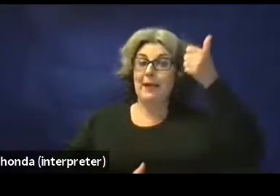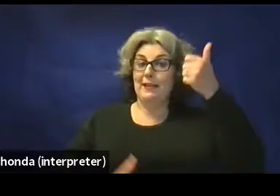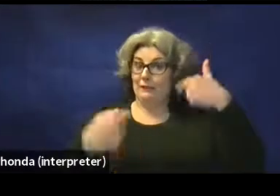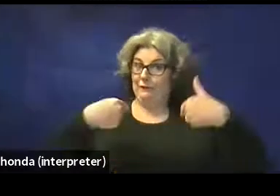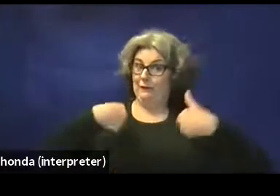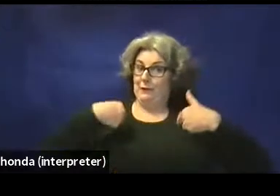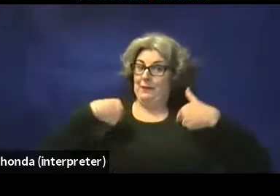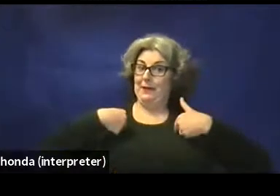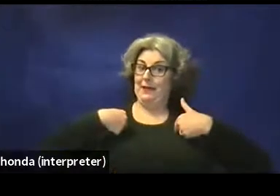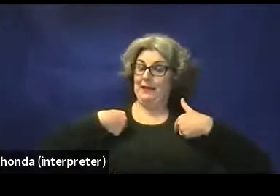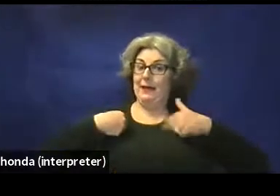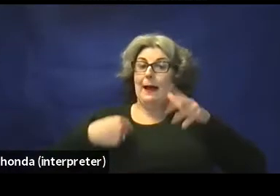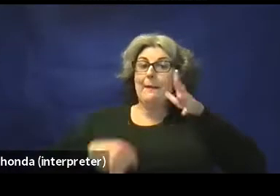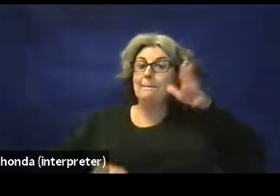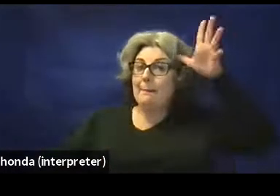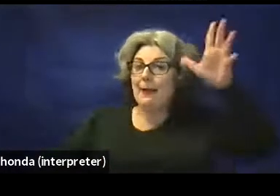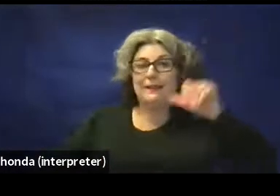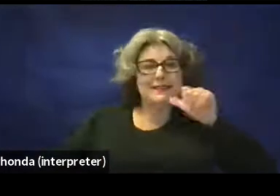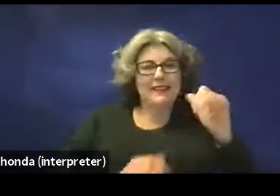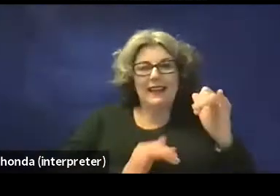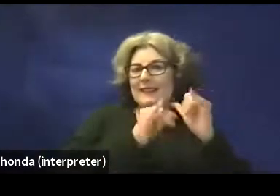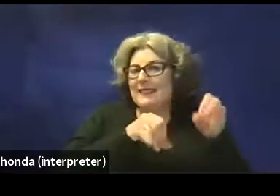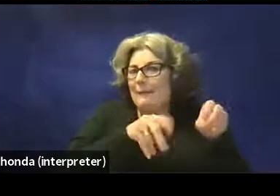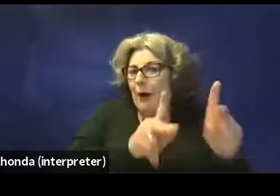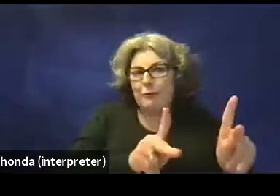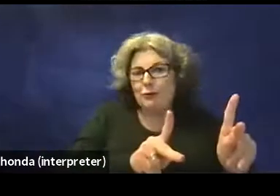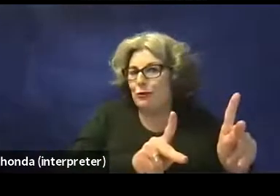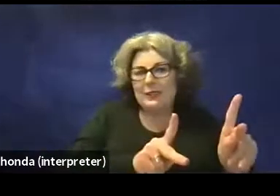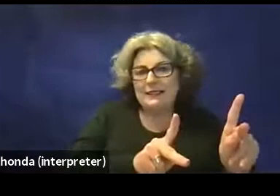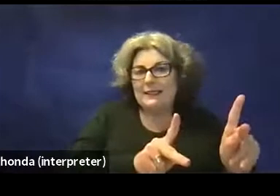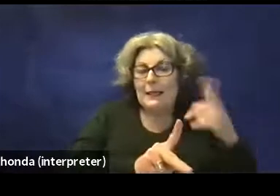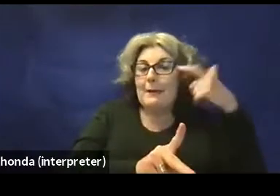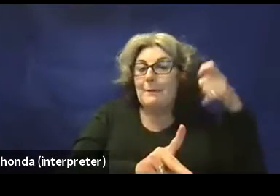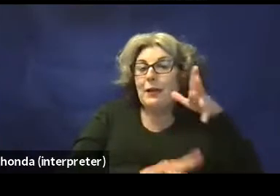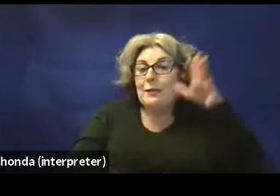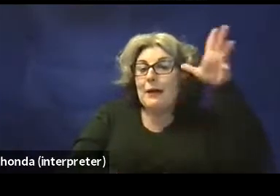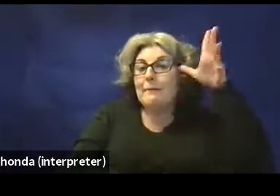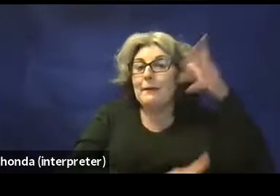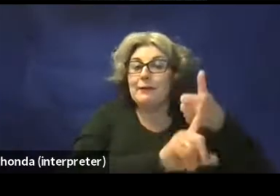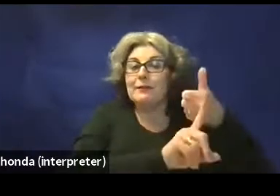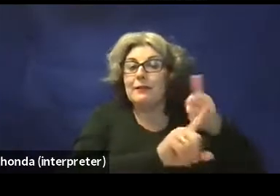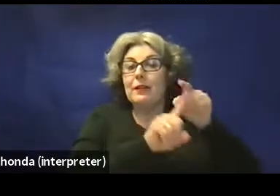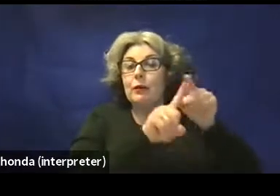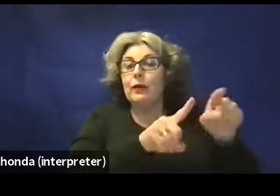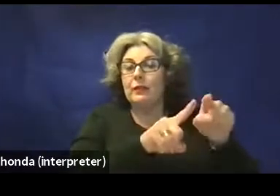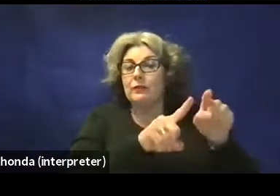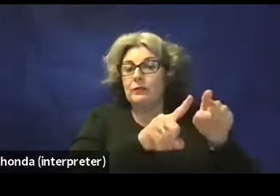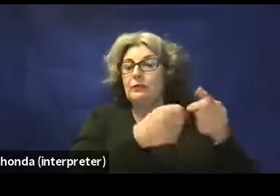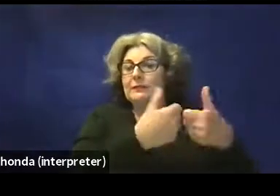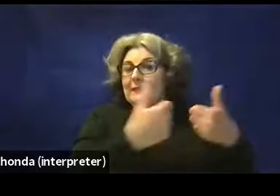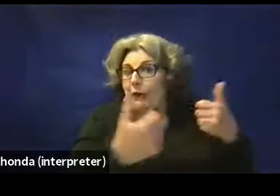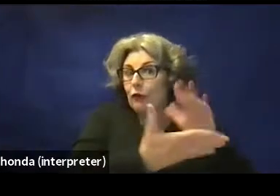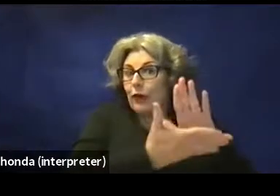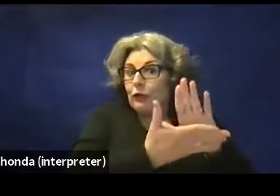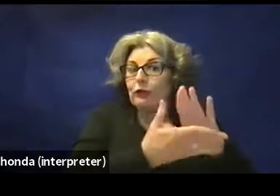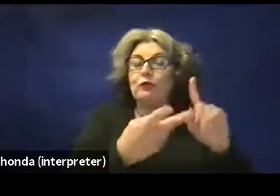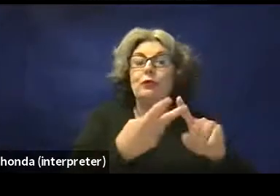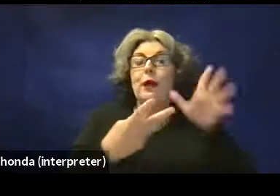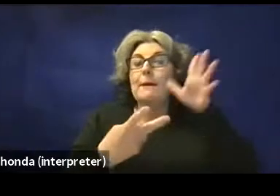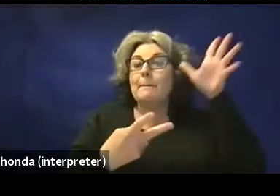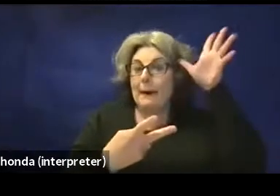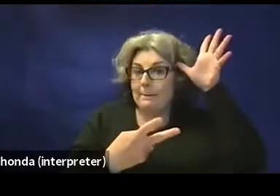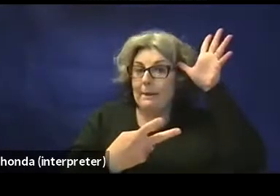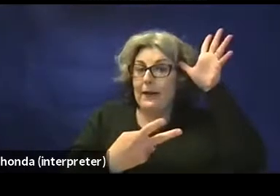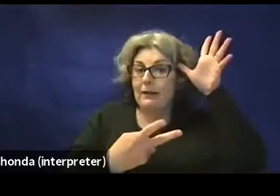me because they did not have these same opportunities, because they did attend segregated schools. They did get